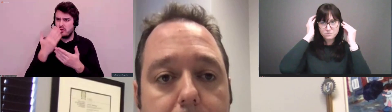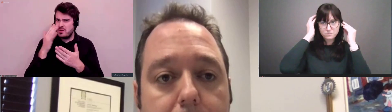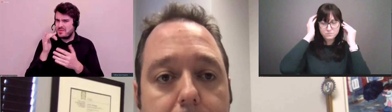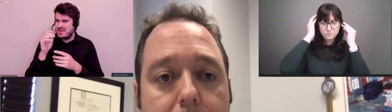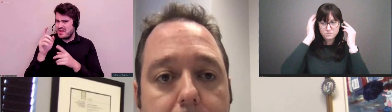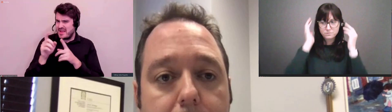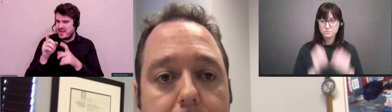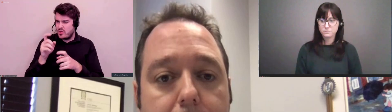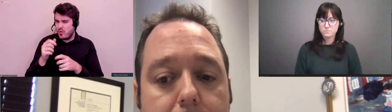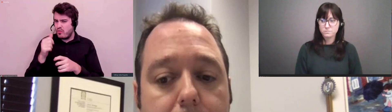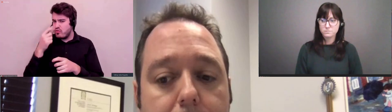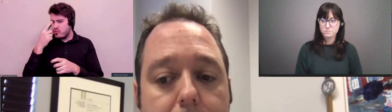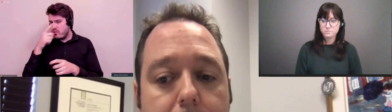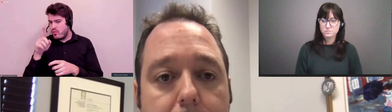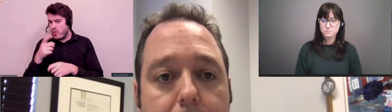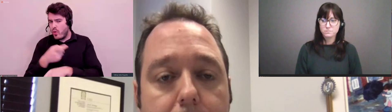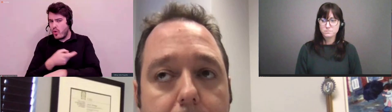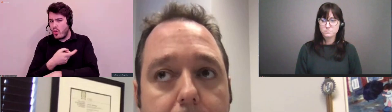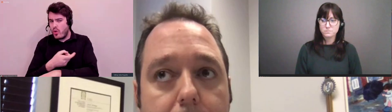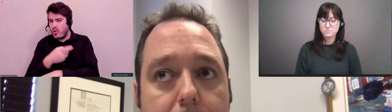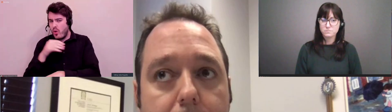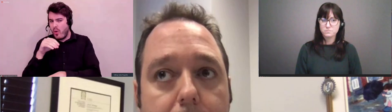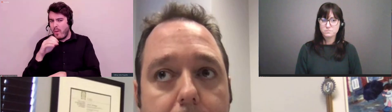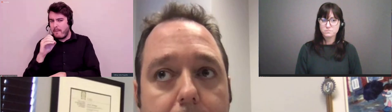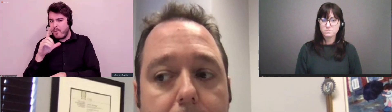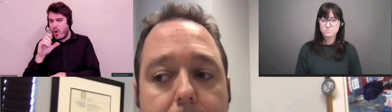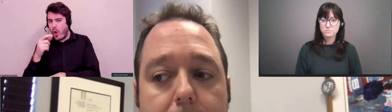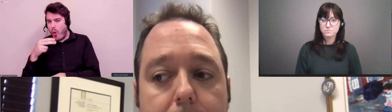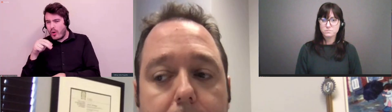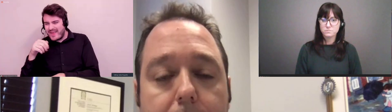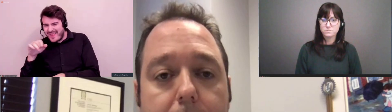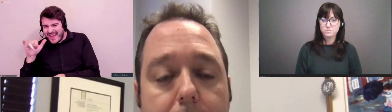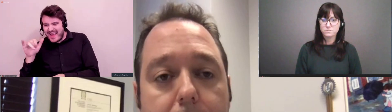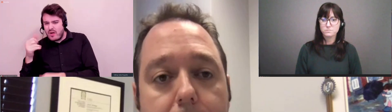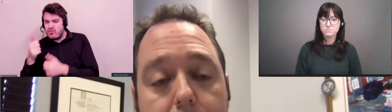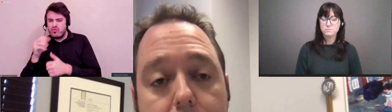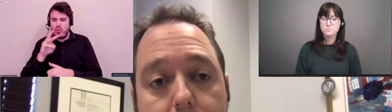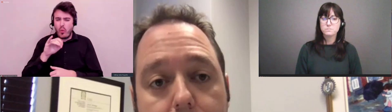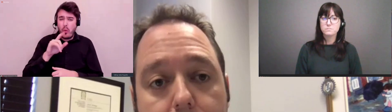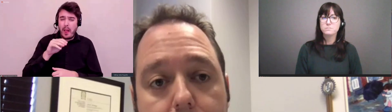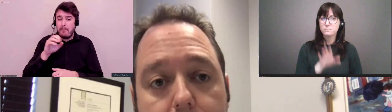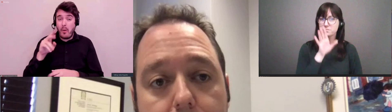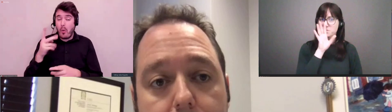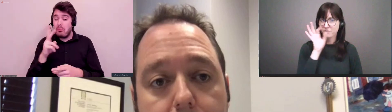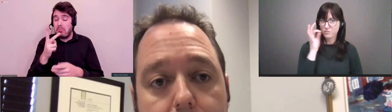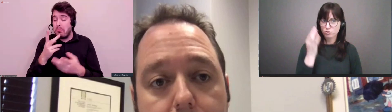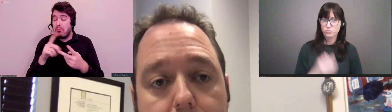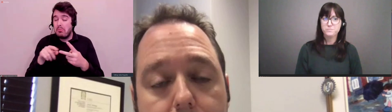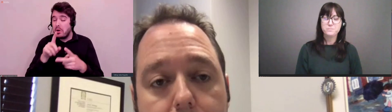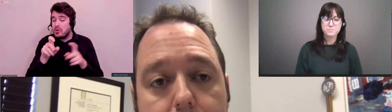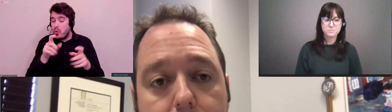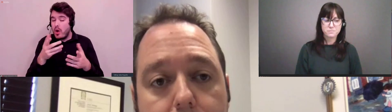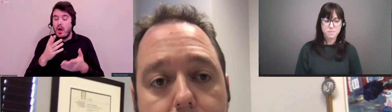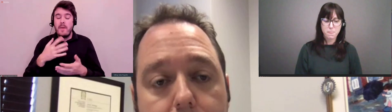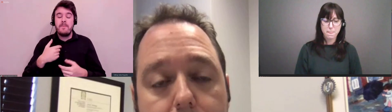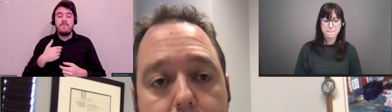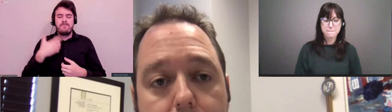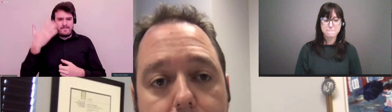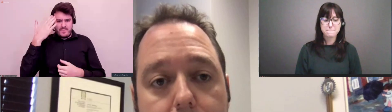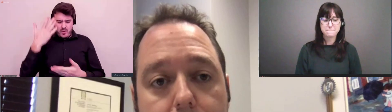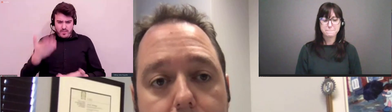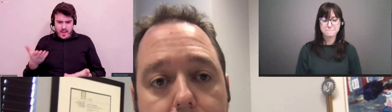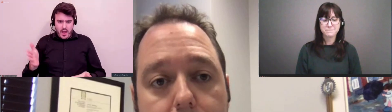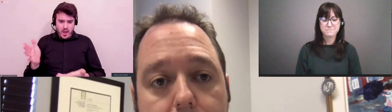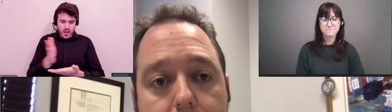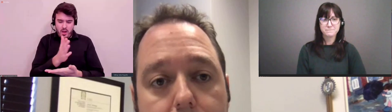pour Dr. Malakny ou Dr. Wilmore, mais je me demandais comment on se situe en ce moment au